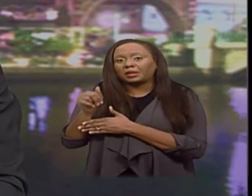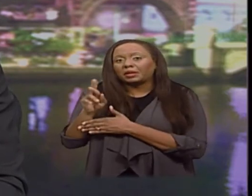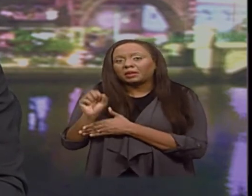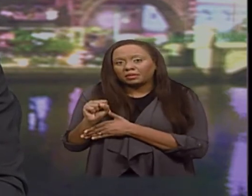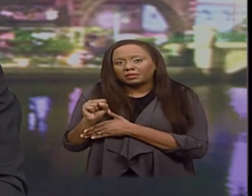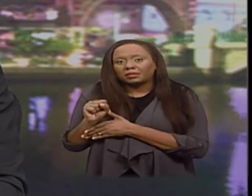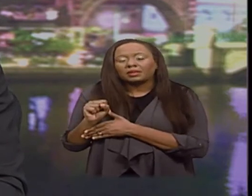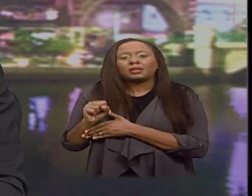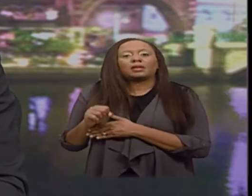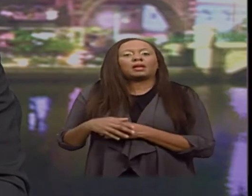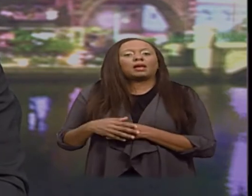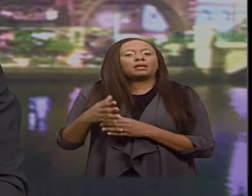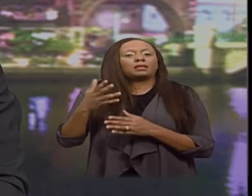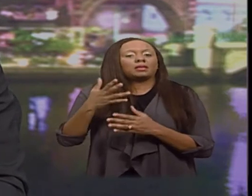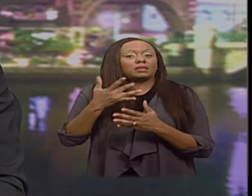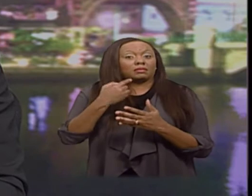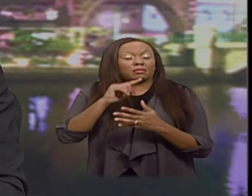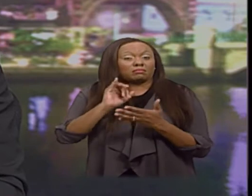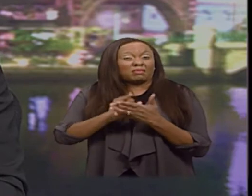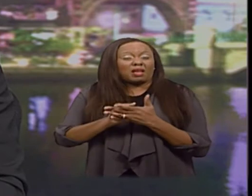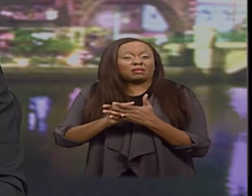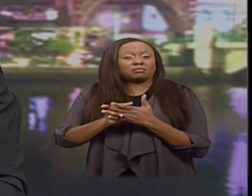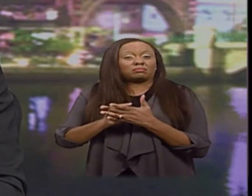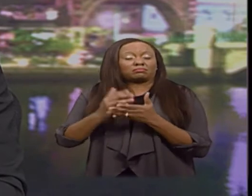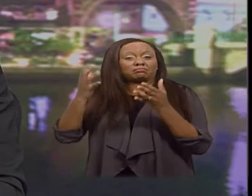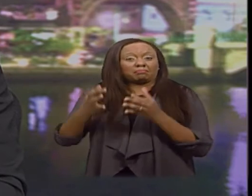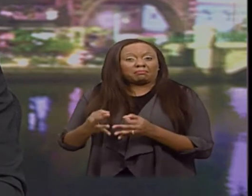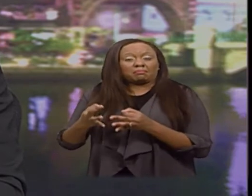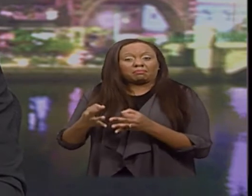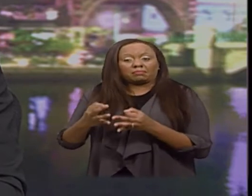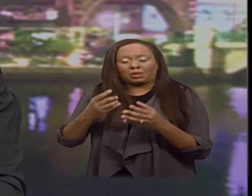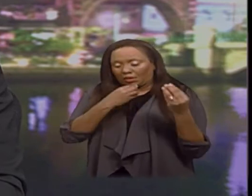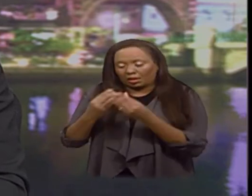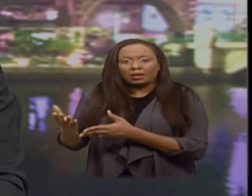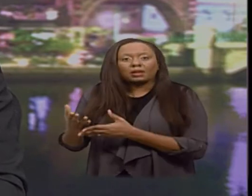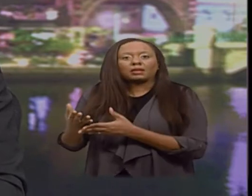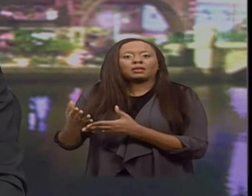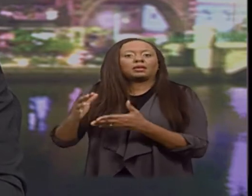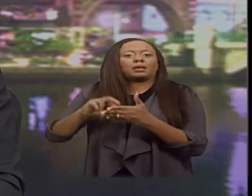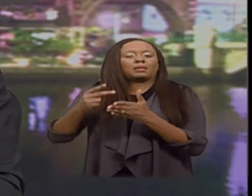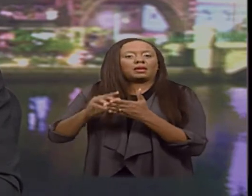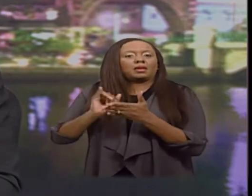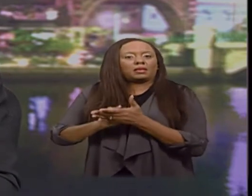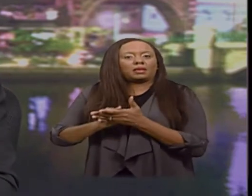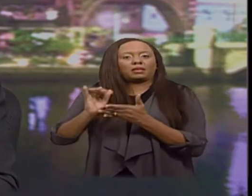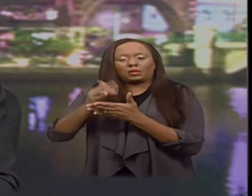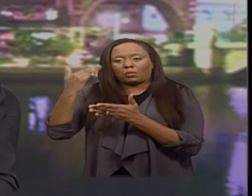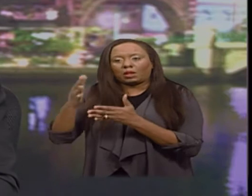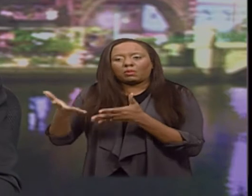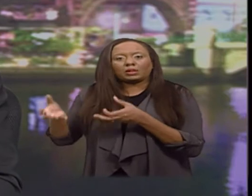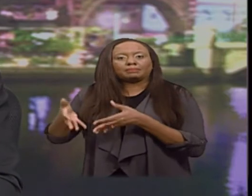by way of an amalgamation. That move sparked the subsequent court action by minority shareholders of Cable and Wireless